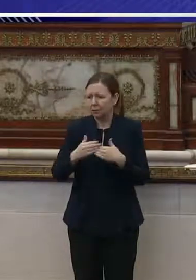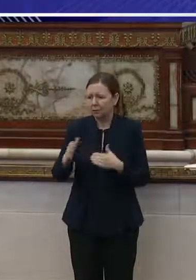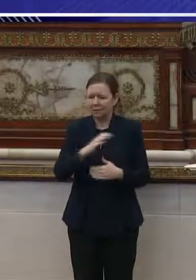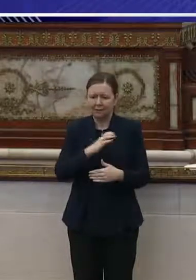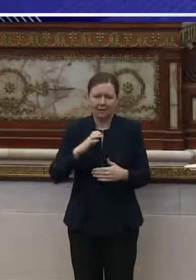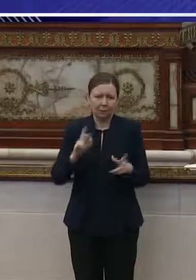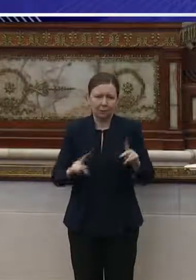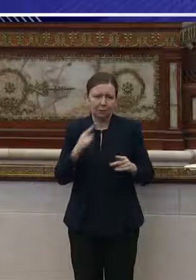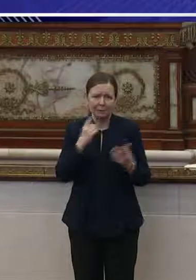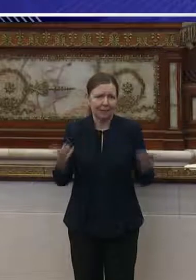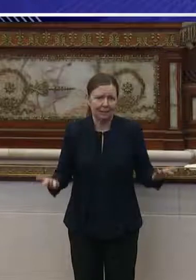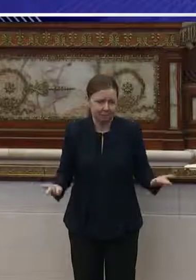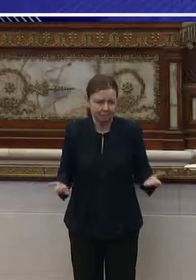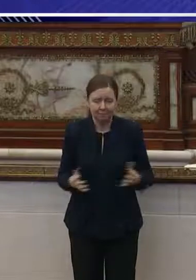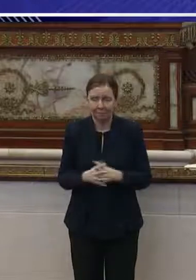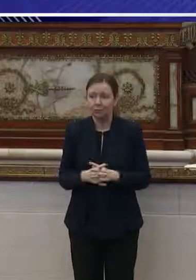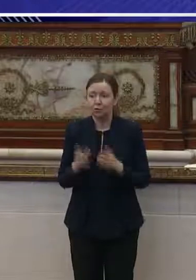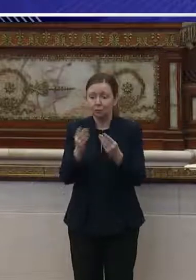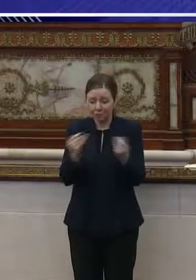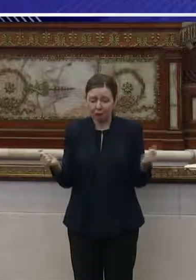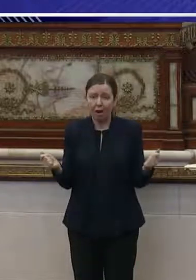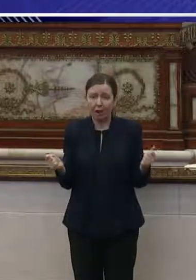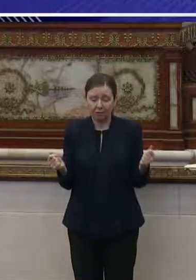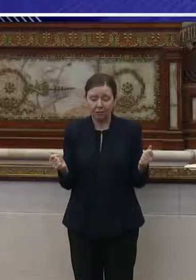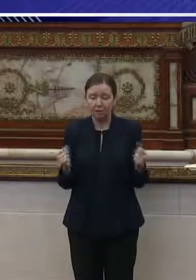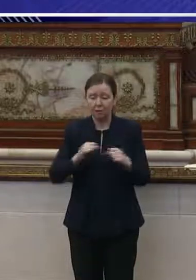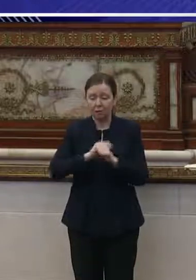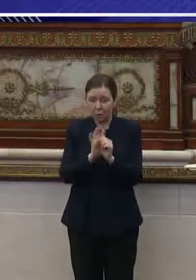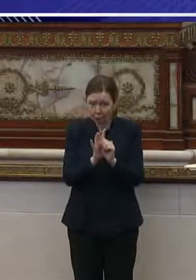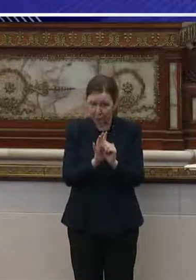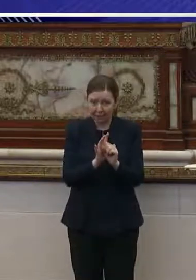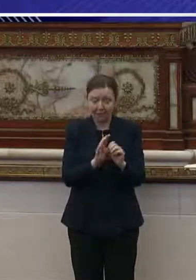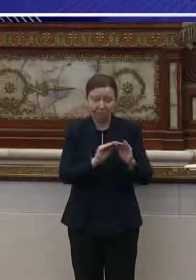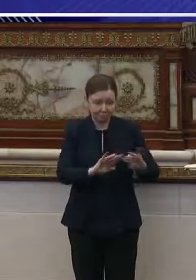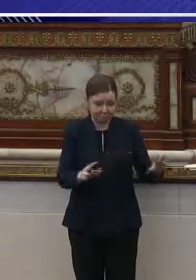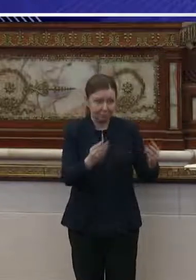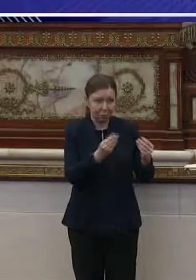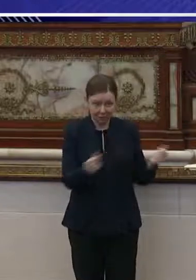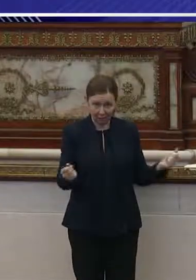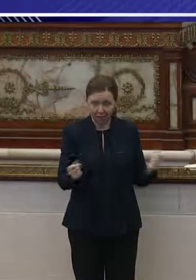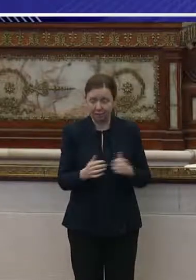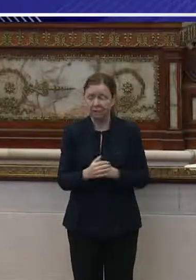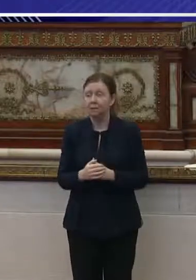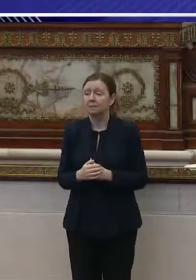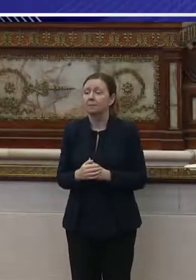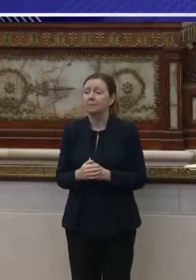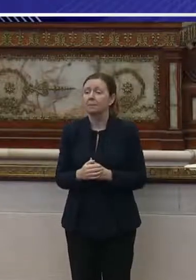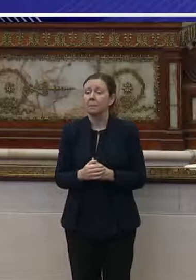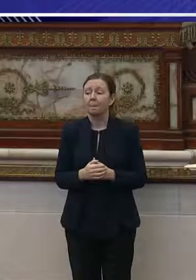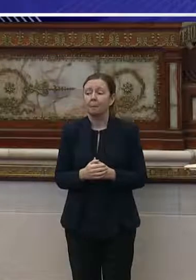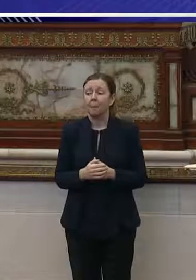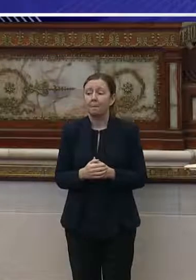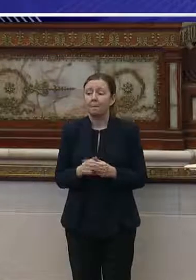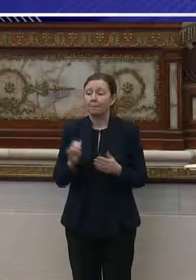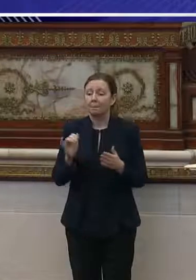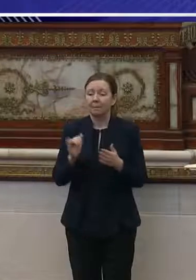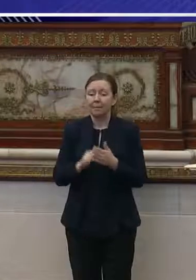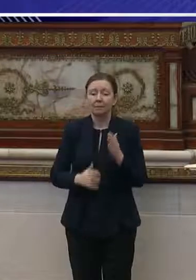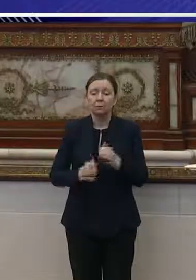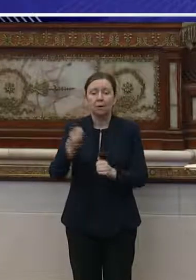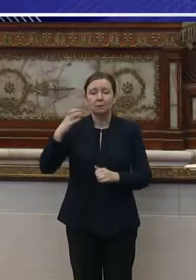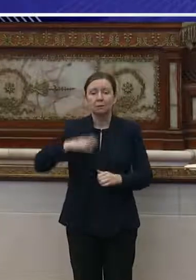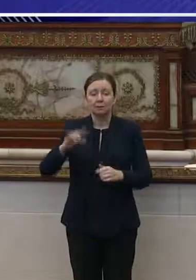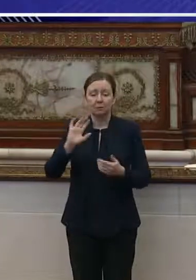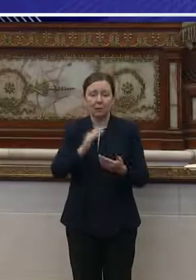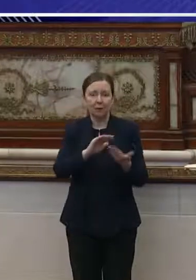been saying, to resolve this COVID-19 pandemic in a way that is most beneficial